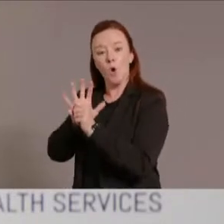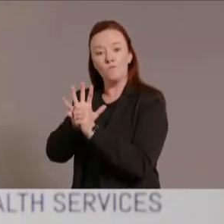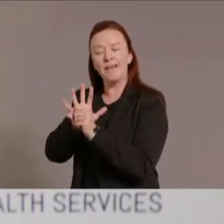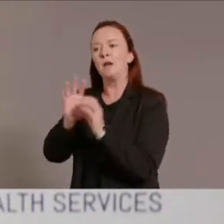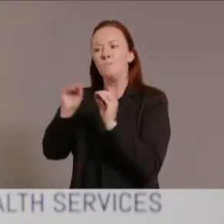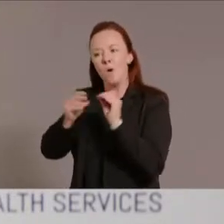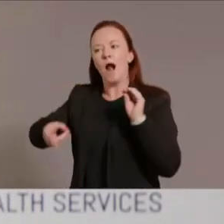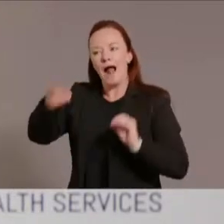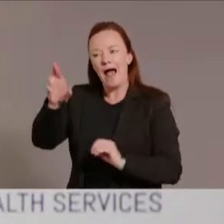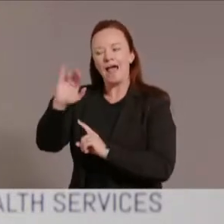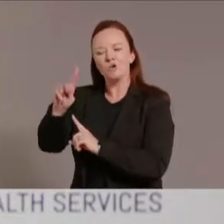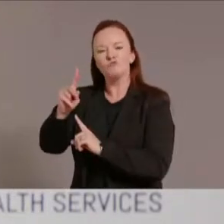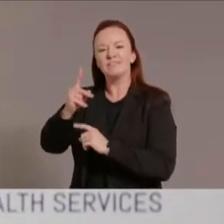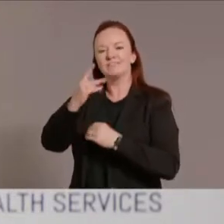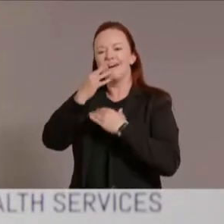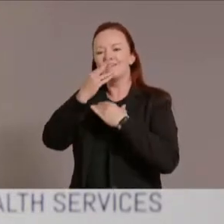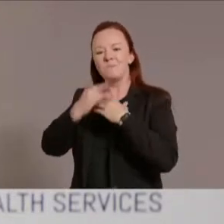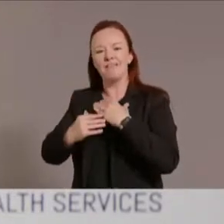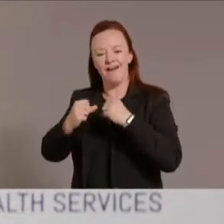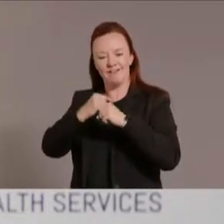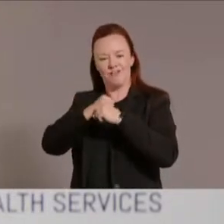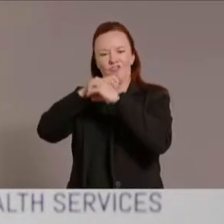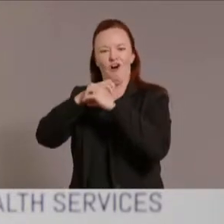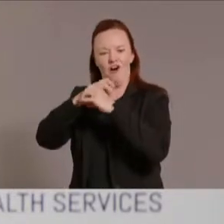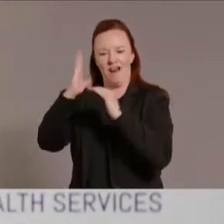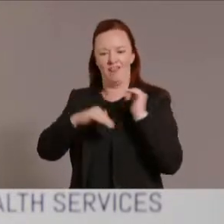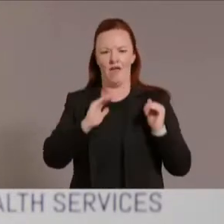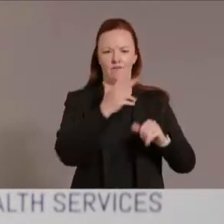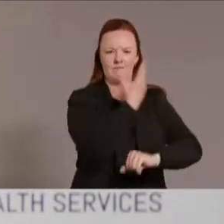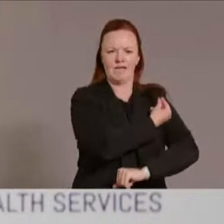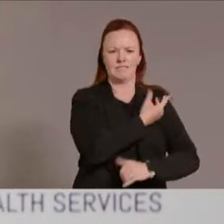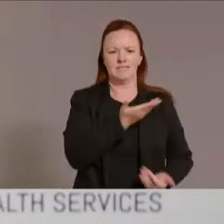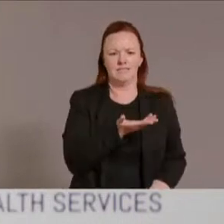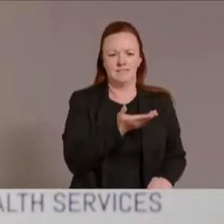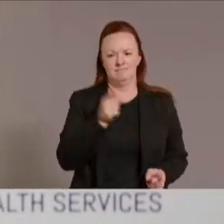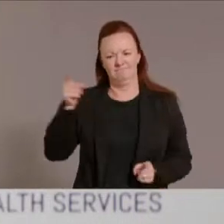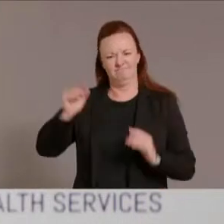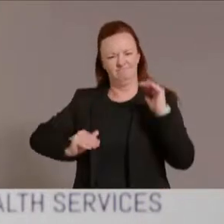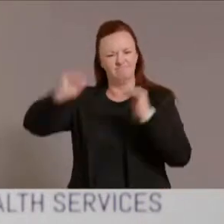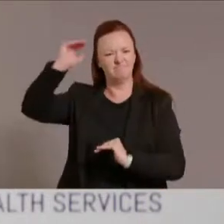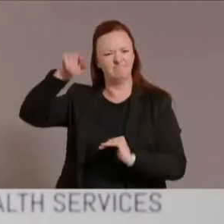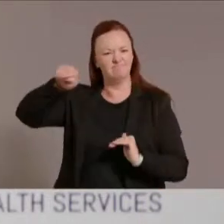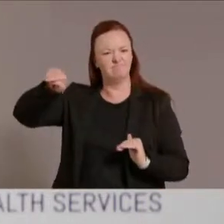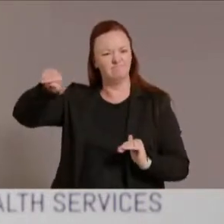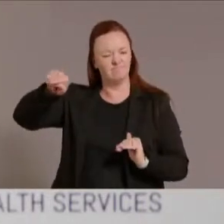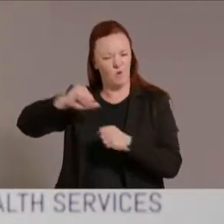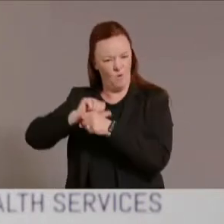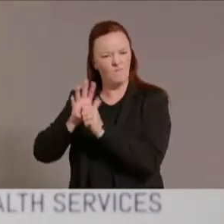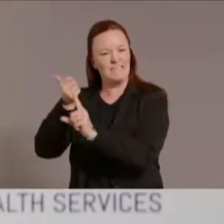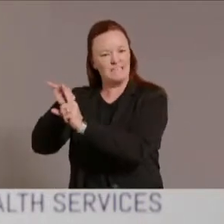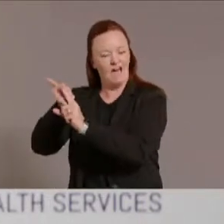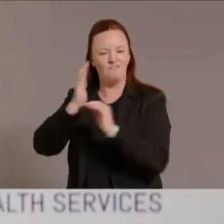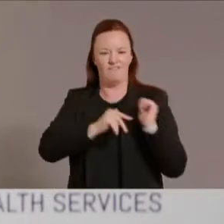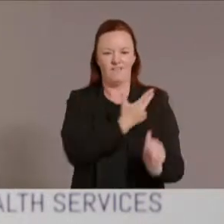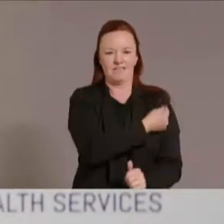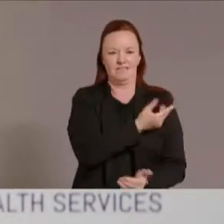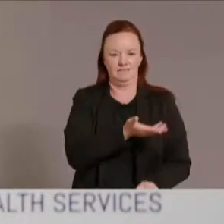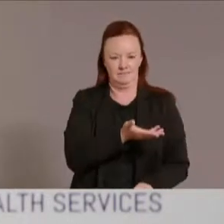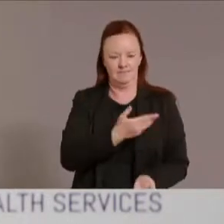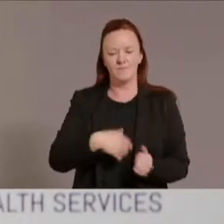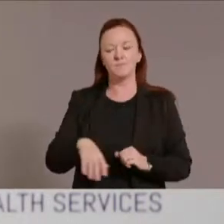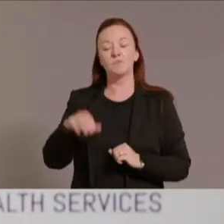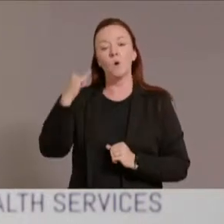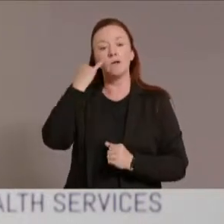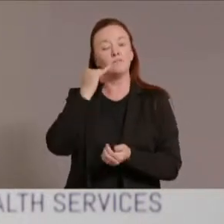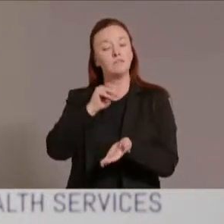getting a blood clot from this vaccine. And so, hearing those types of facts from your healthcare provider who is